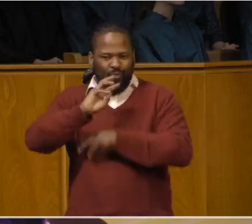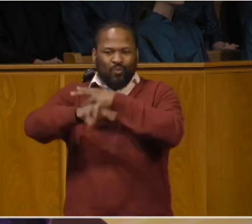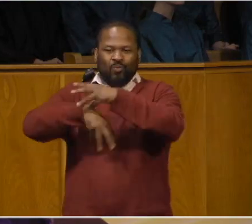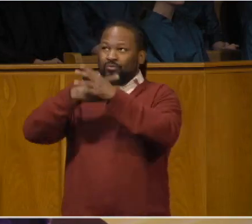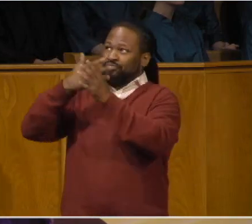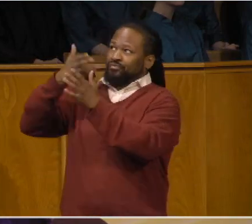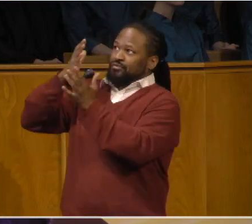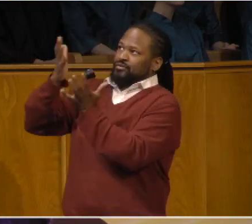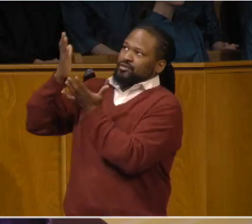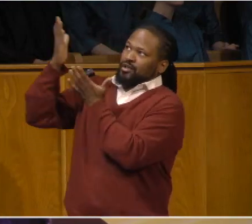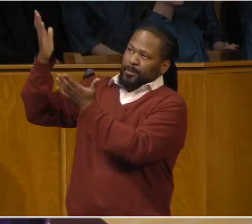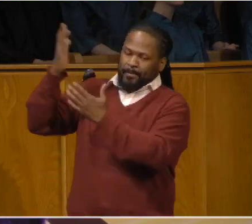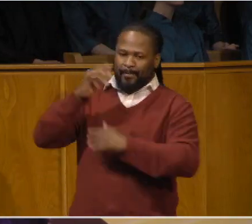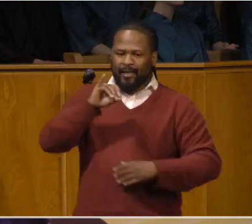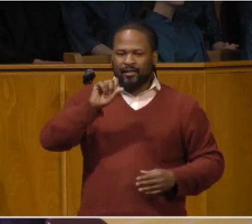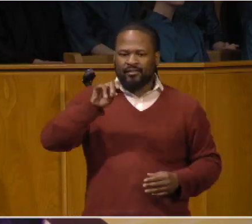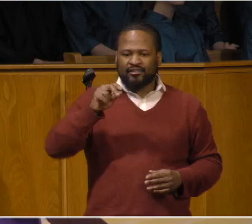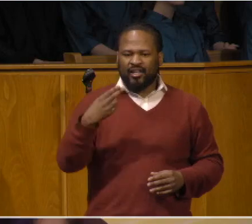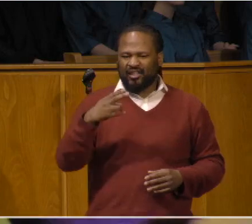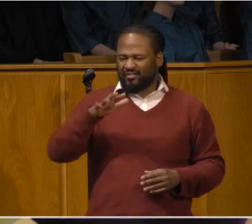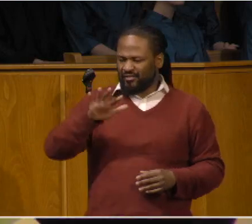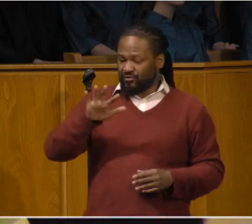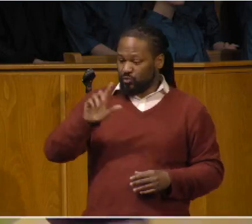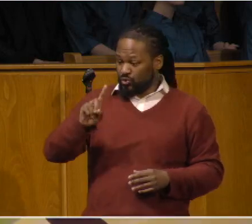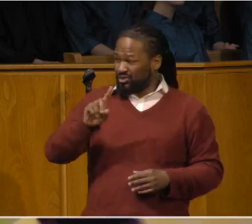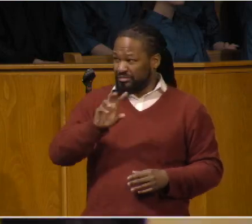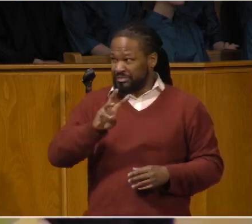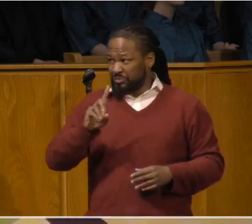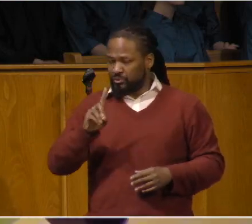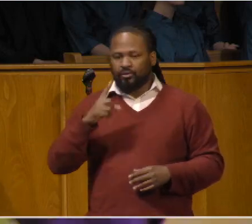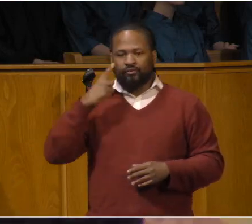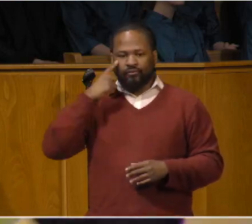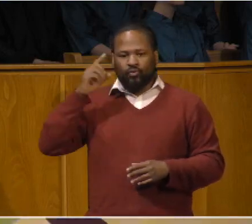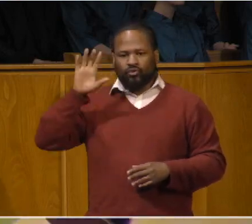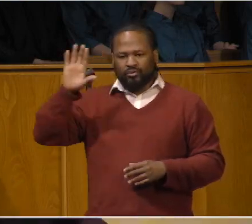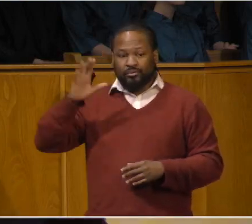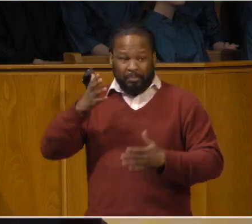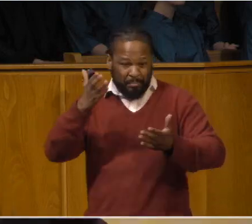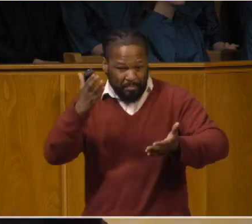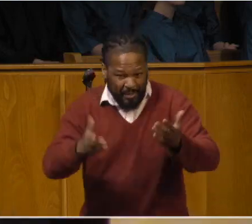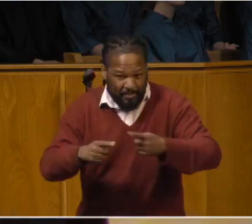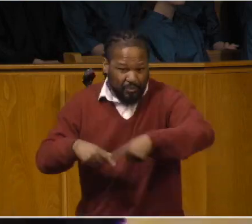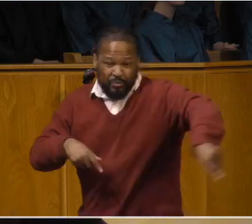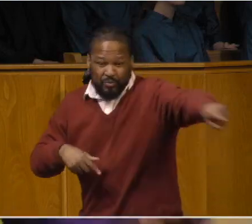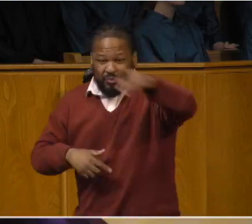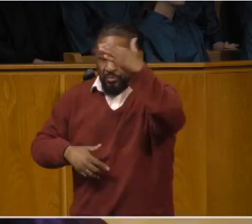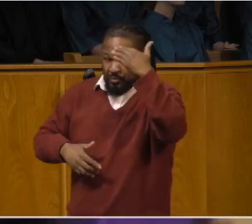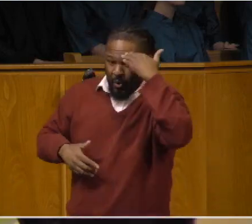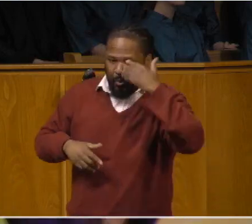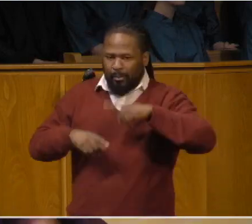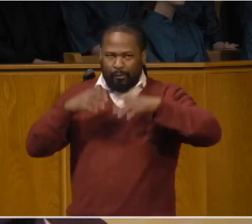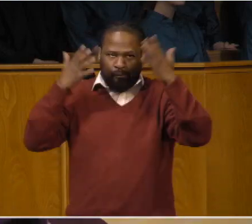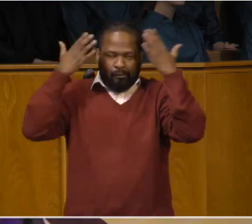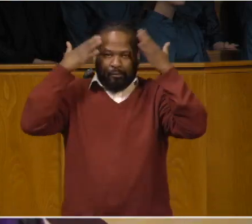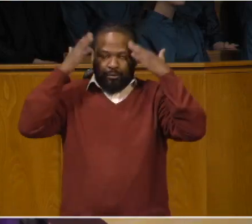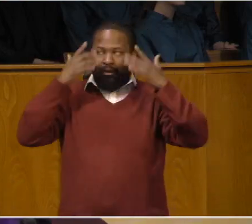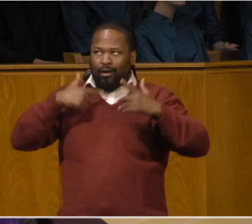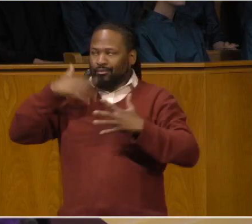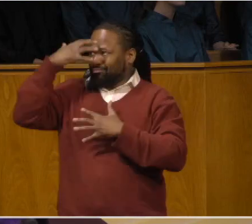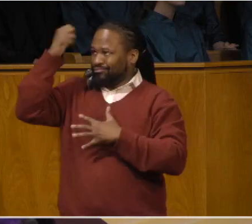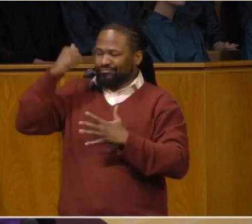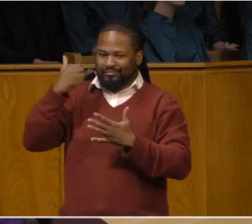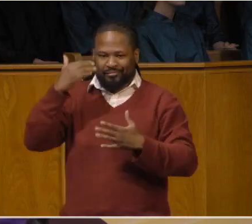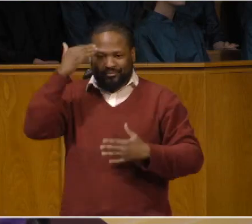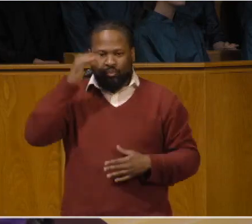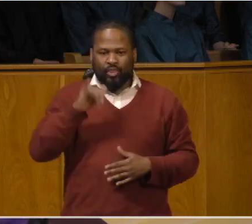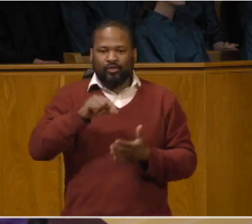as a foundational scripture. You know this scripture, but you may not know that you know it. It is the same passage that